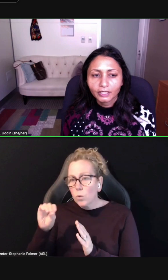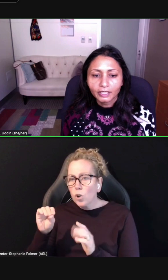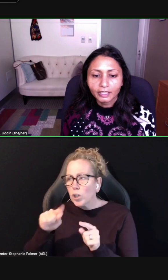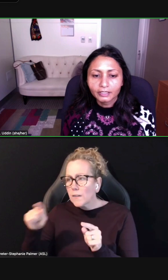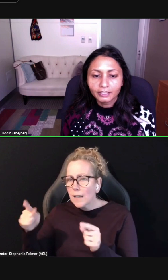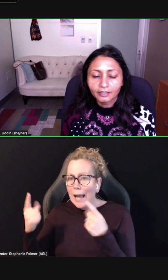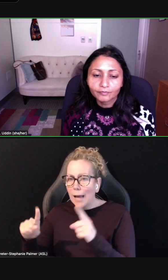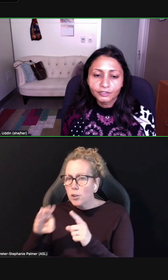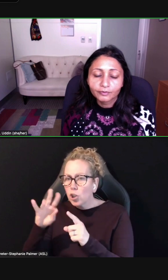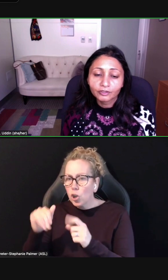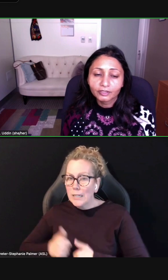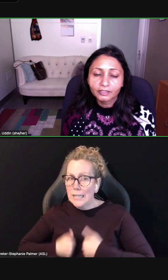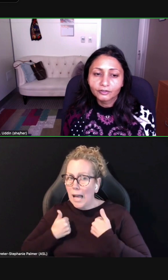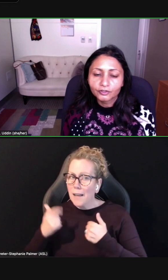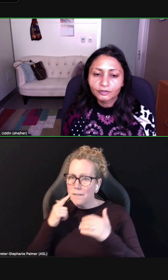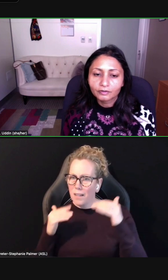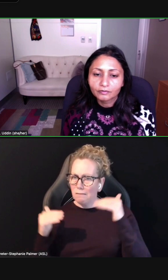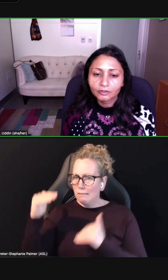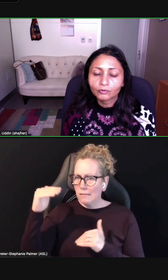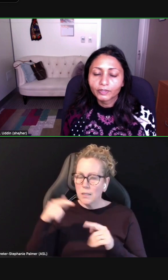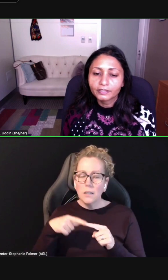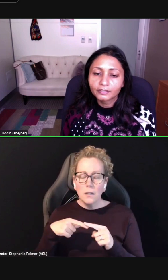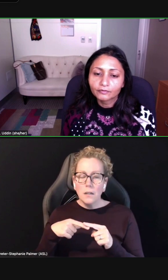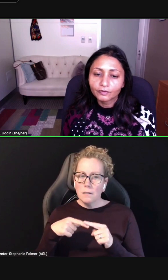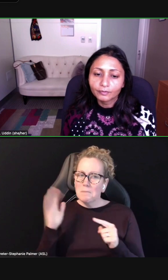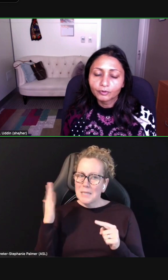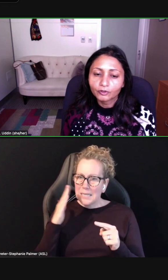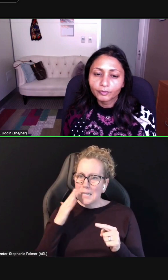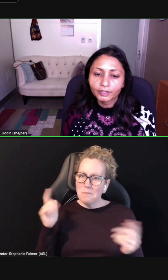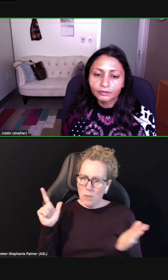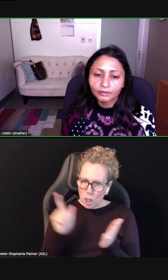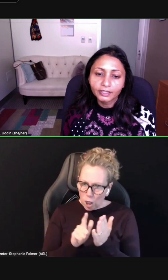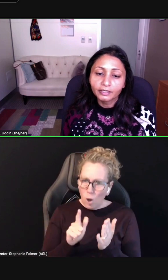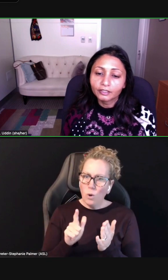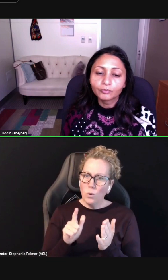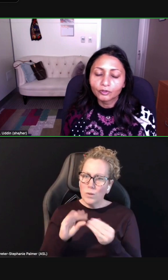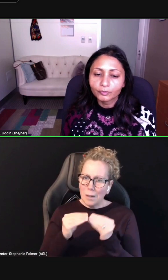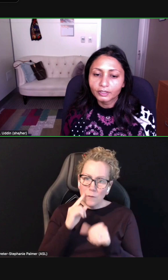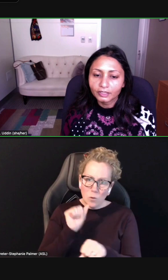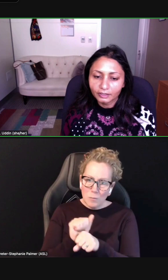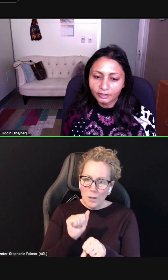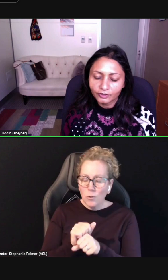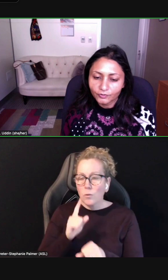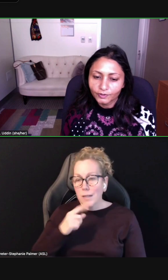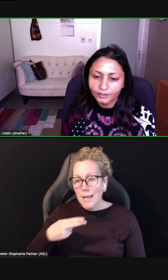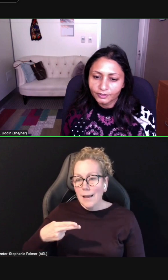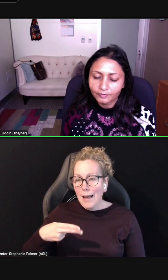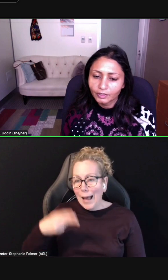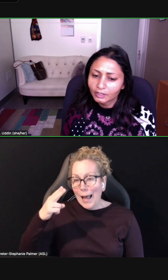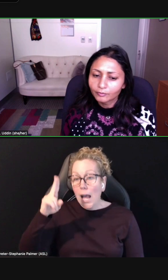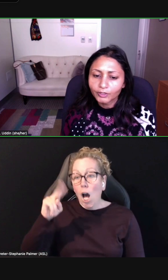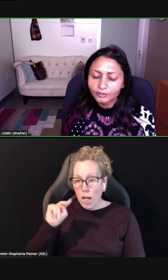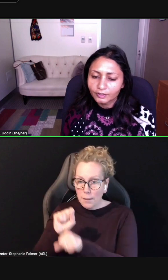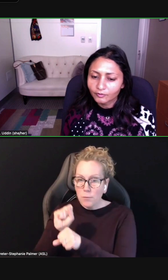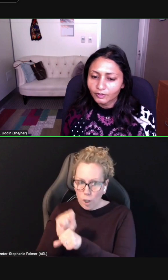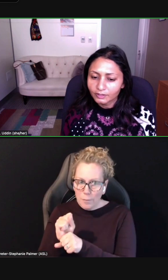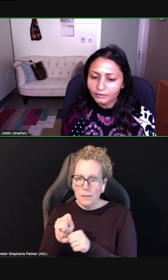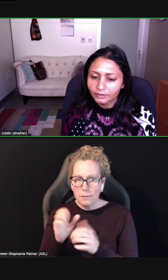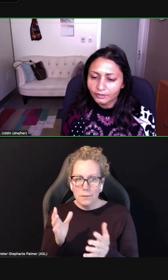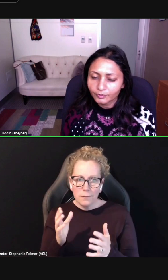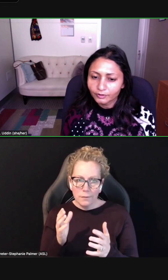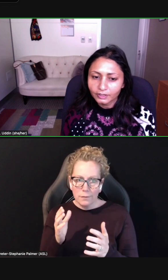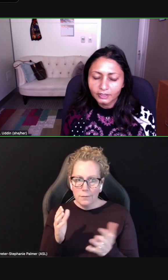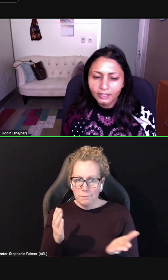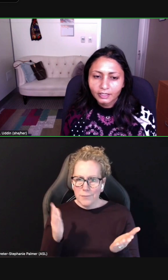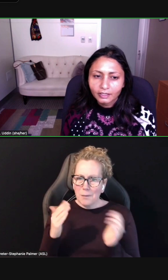life. And similarly, there's low rates of employment or high unemployment in young adults with autism compared to some of these